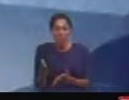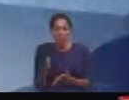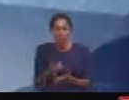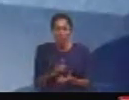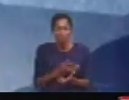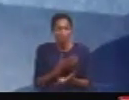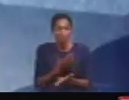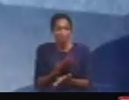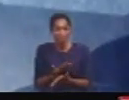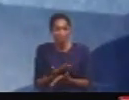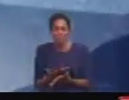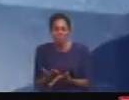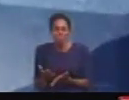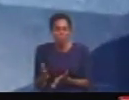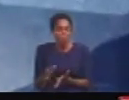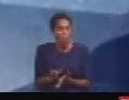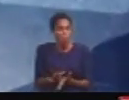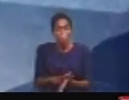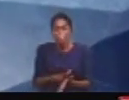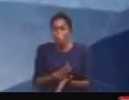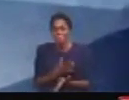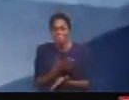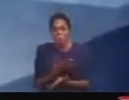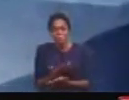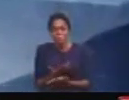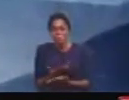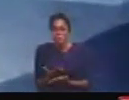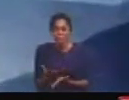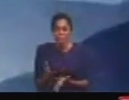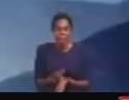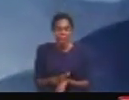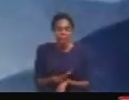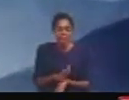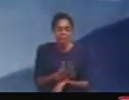Declaring there is hope and there is